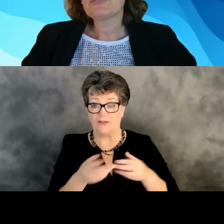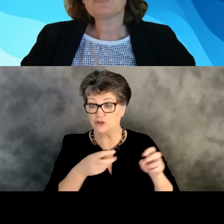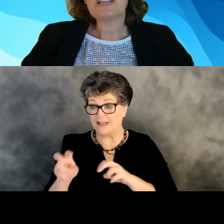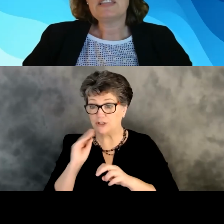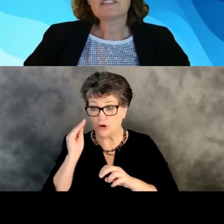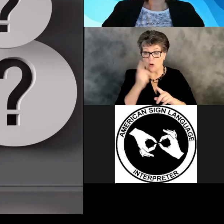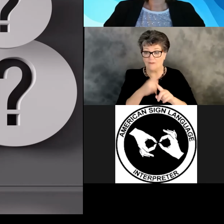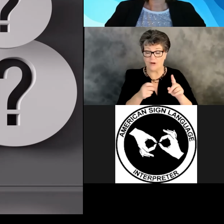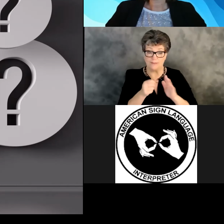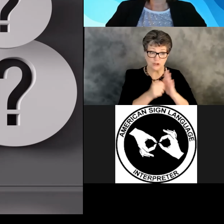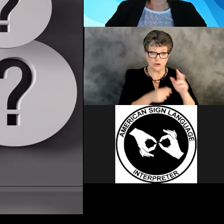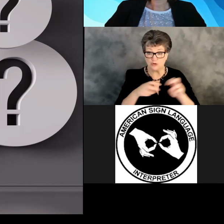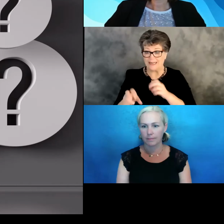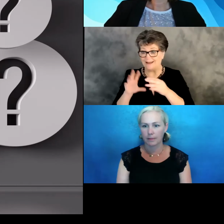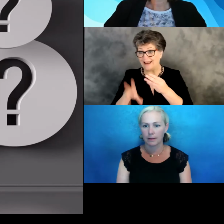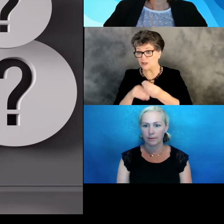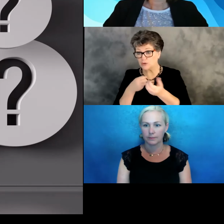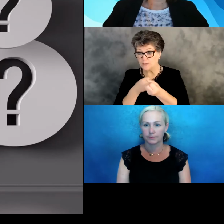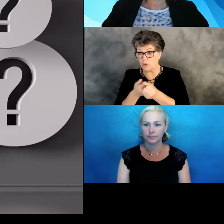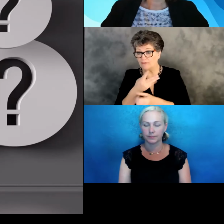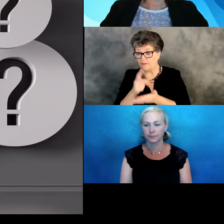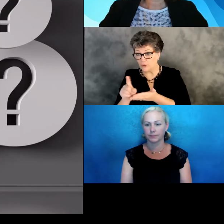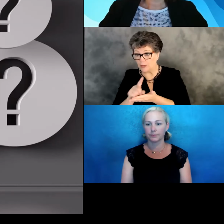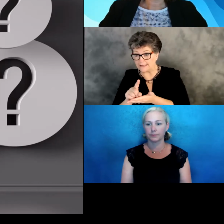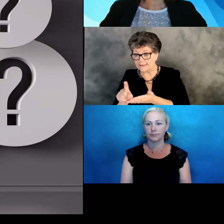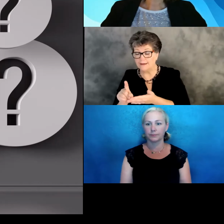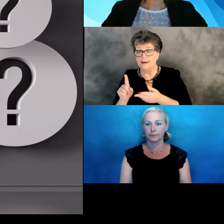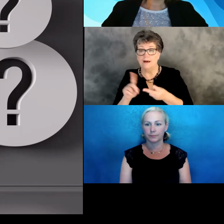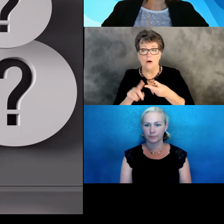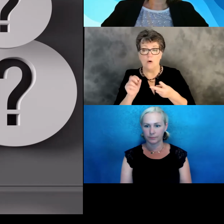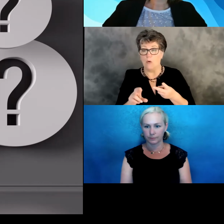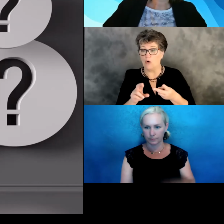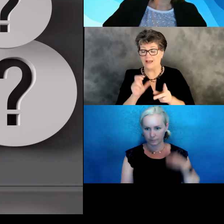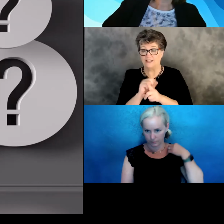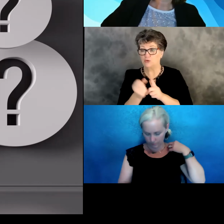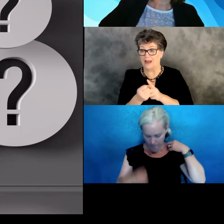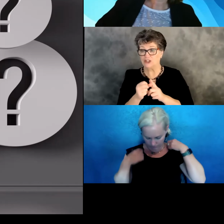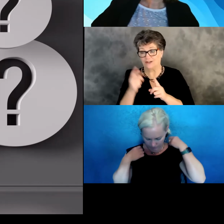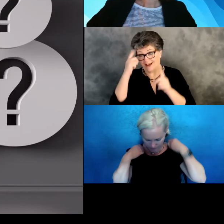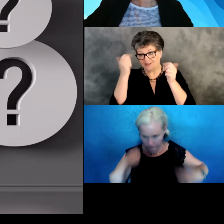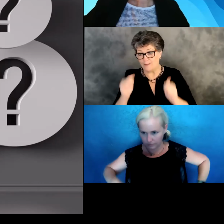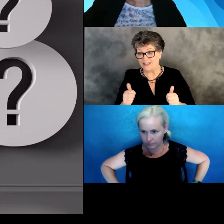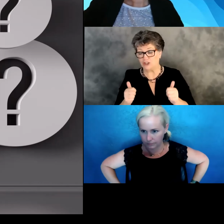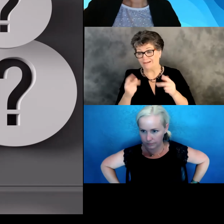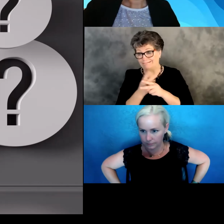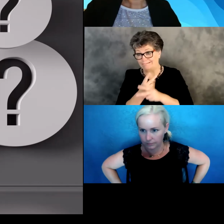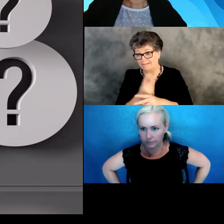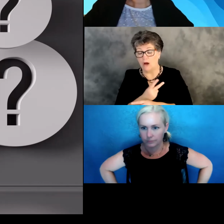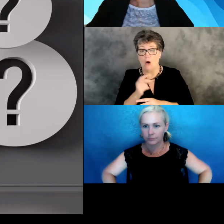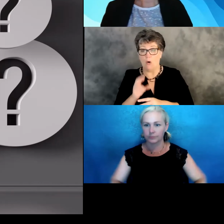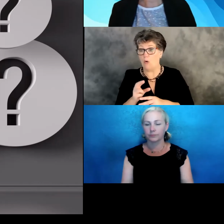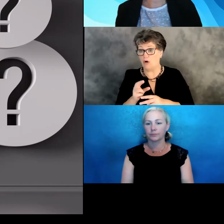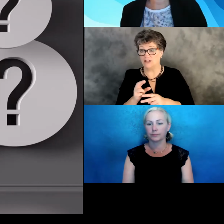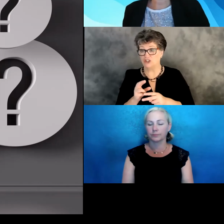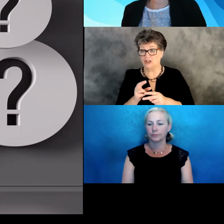from a surgery and needing some extra support for a few weeks, or a situation of dementia progressing, or just a life transition